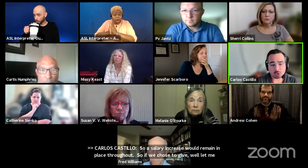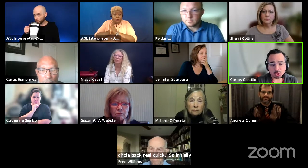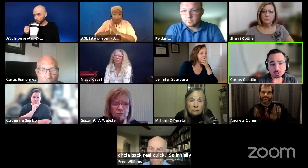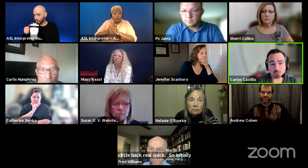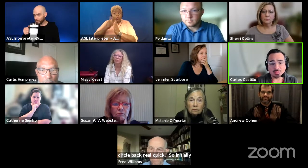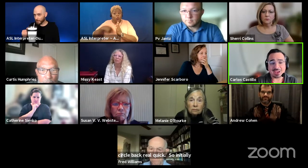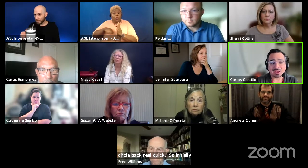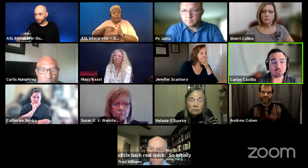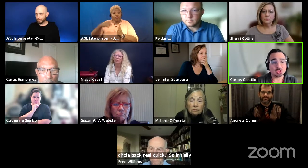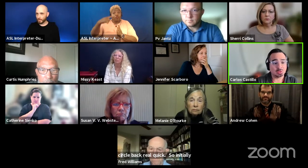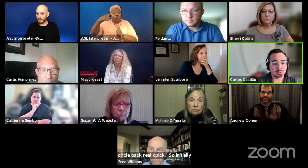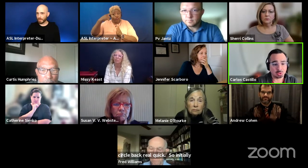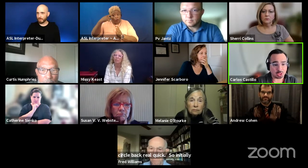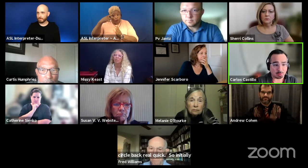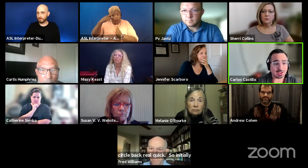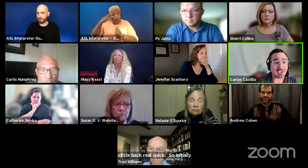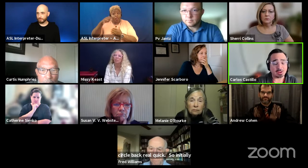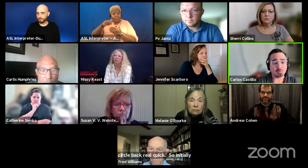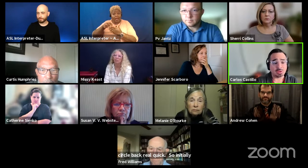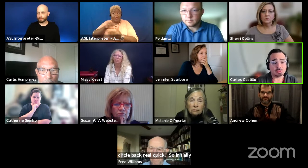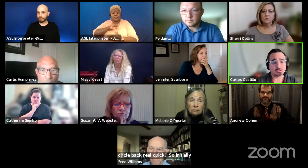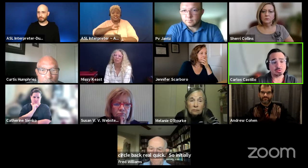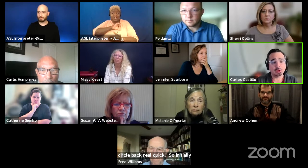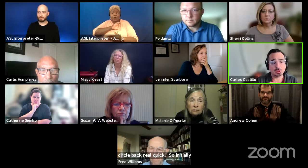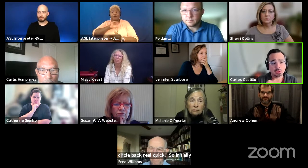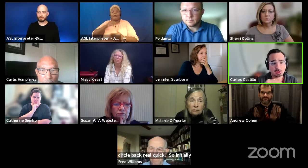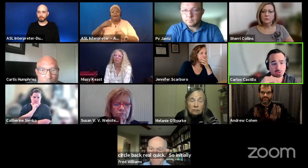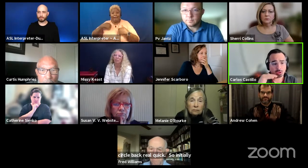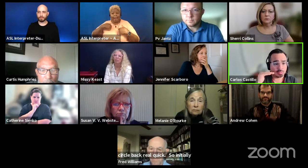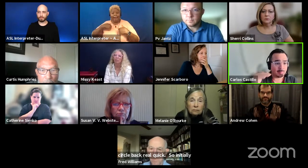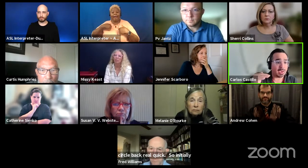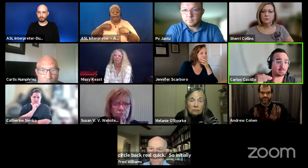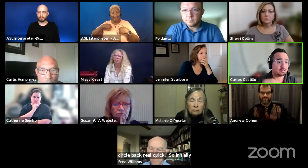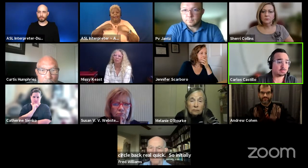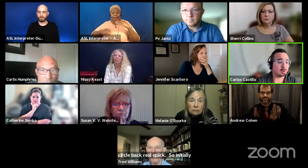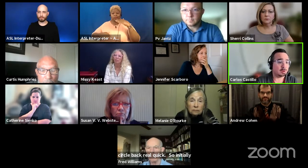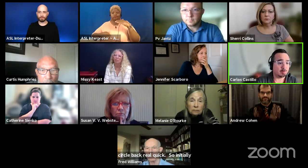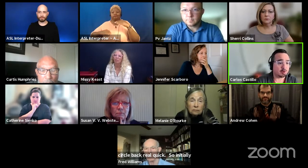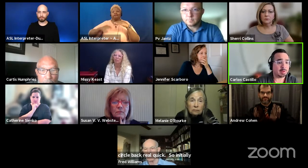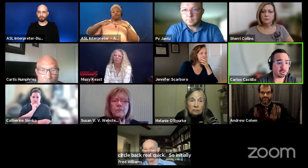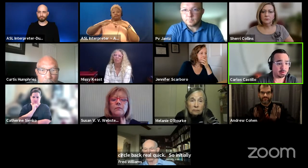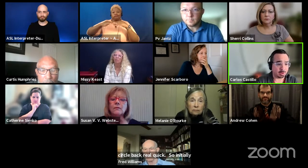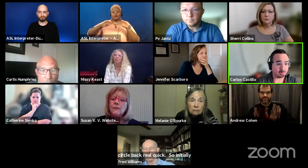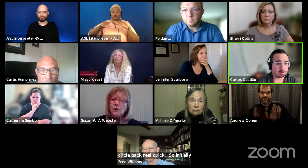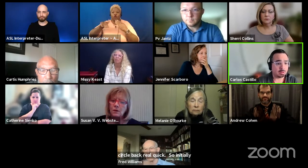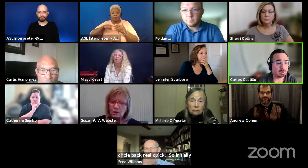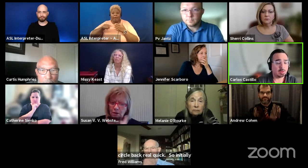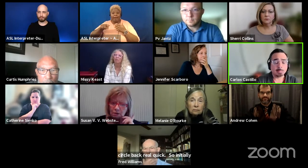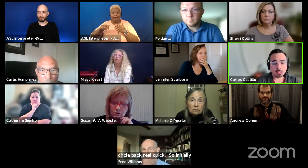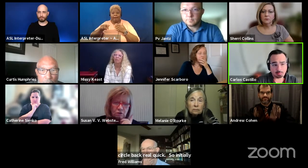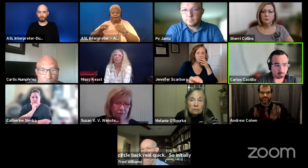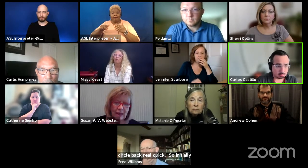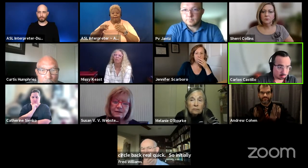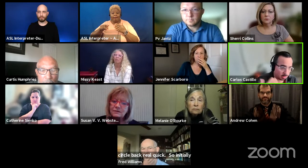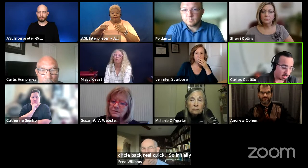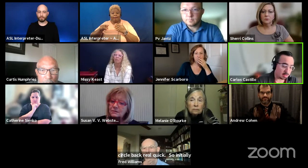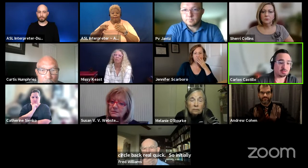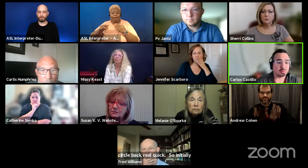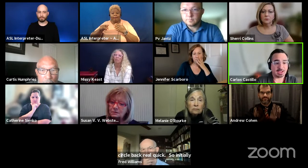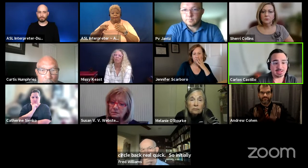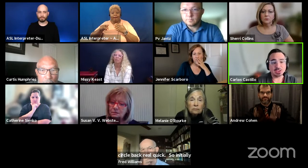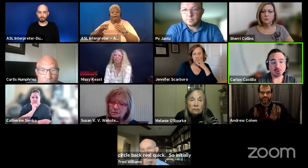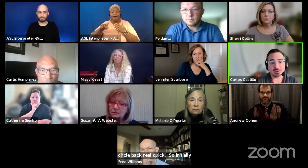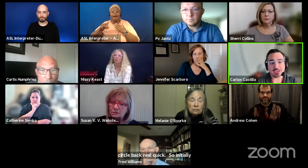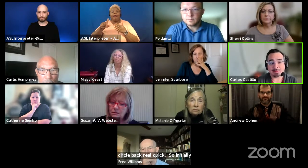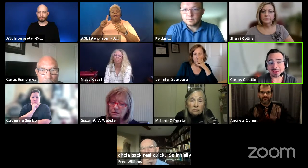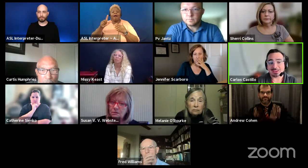the impression that Sherry had reached the max of her pay grade. And that's